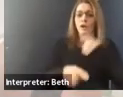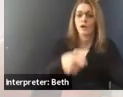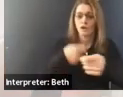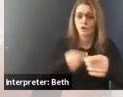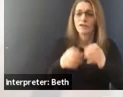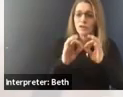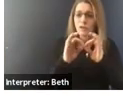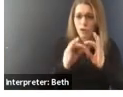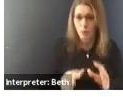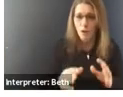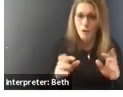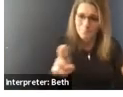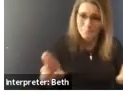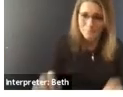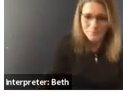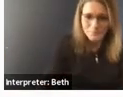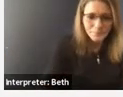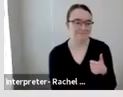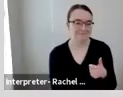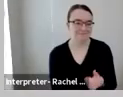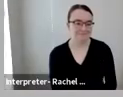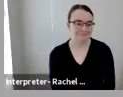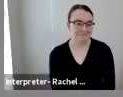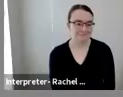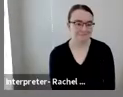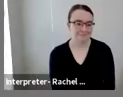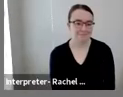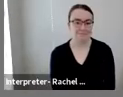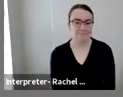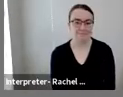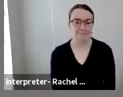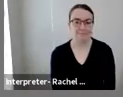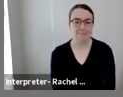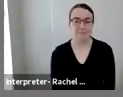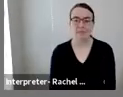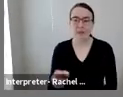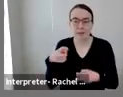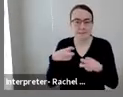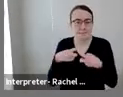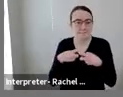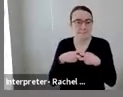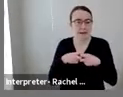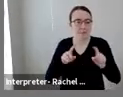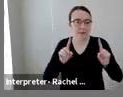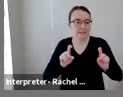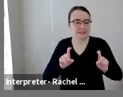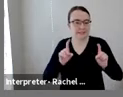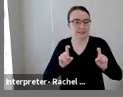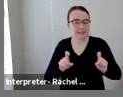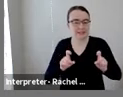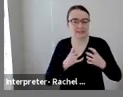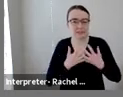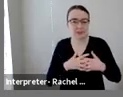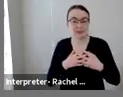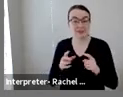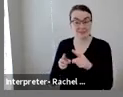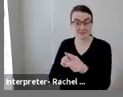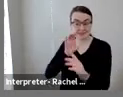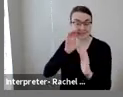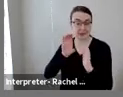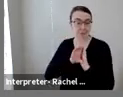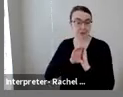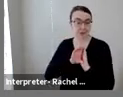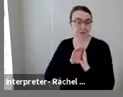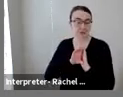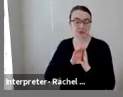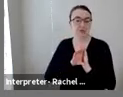I've done a lot of industrial equipment. This is a battery tester. And again, this image is kind of the